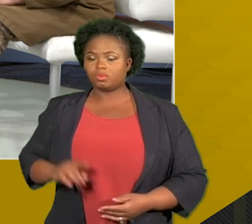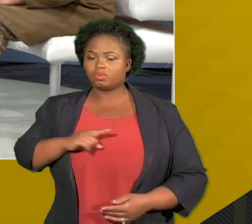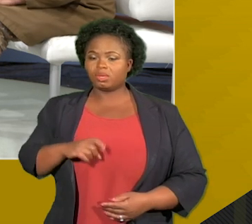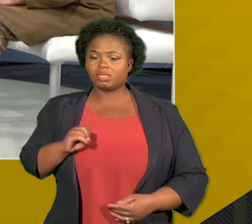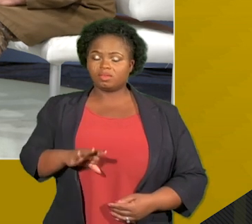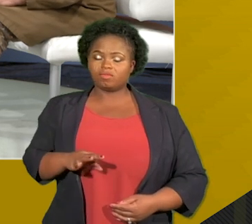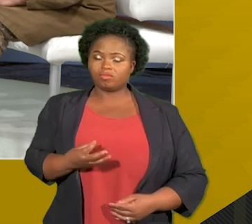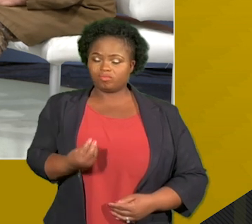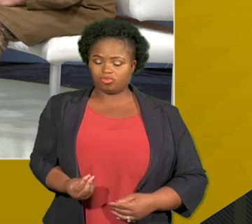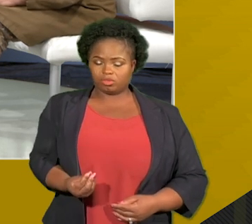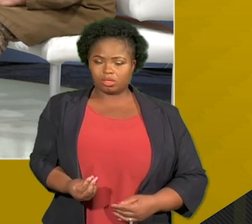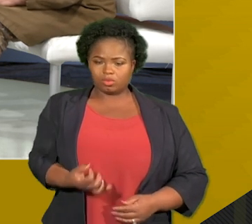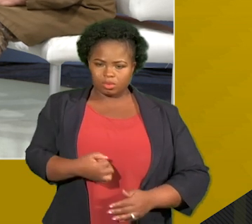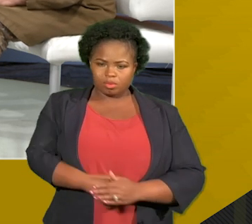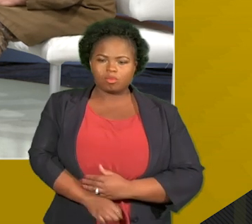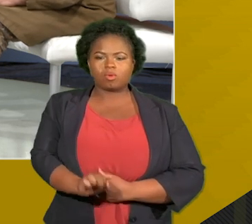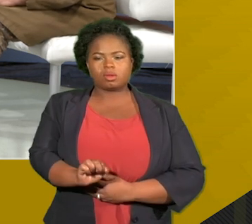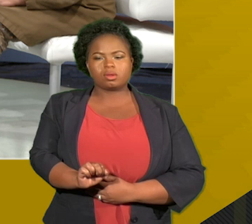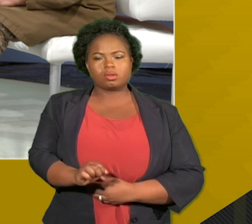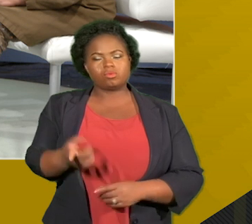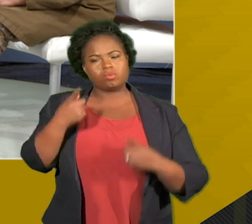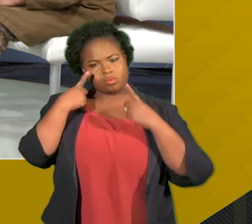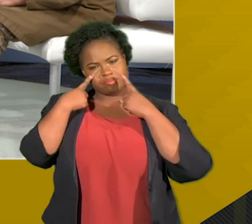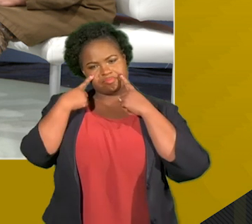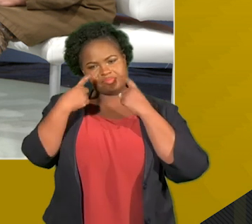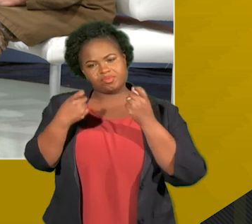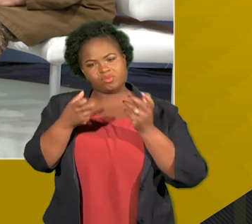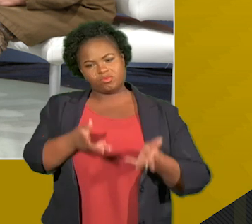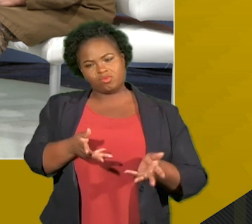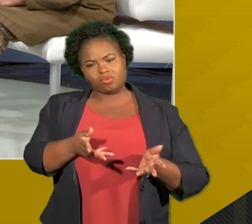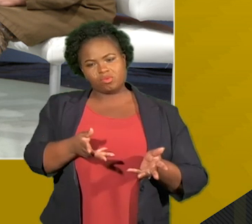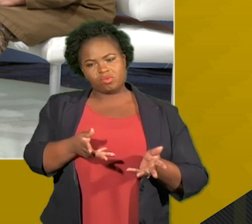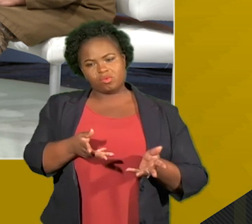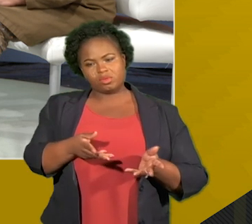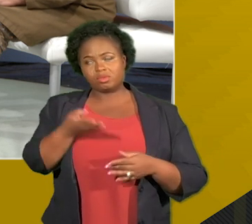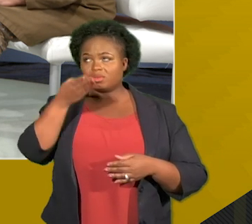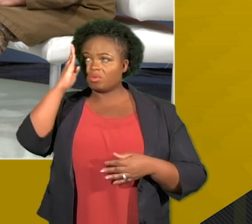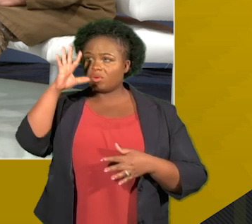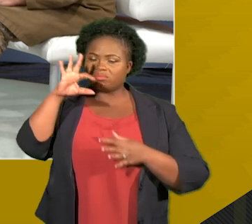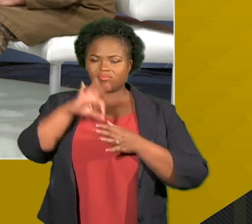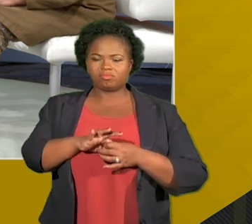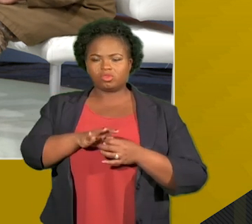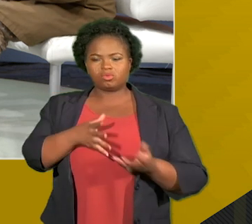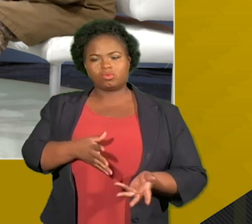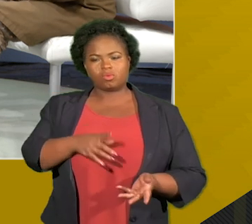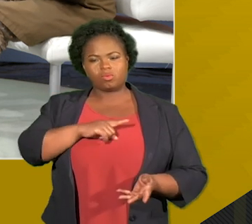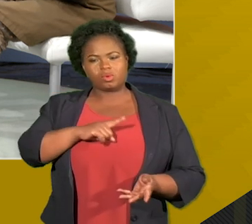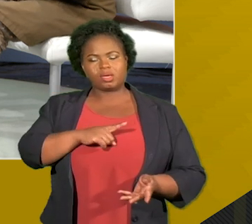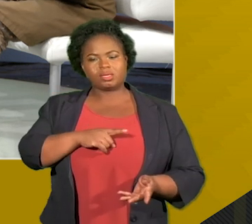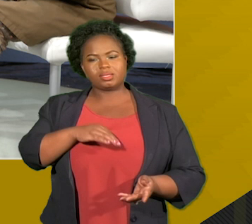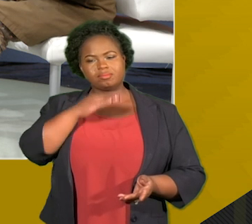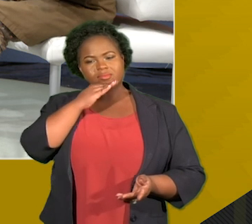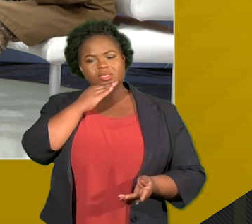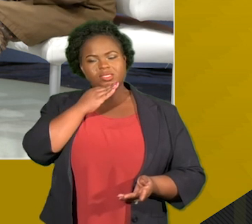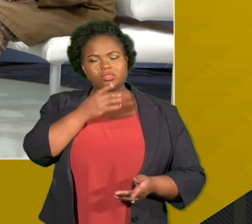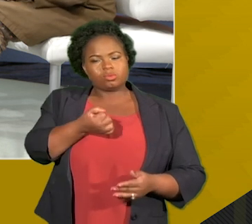moment you're born crying, and that's godly. Because it means you are born, you know, with a story,